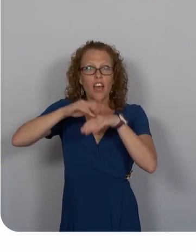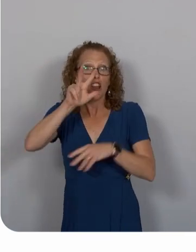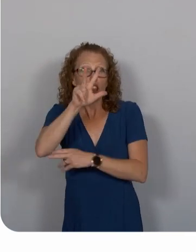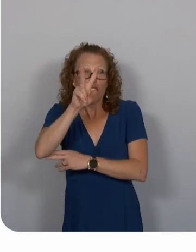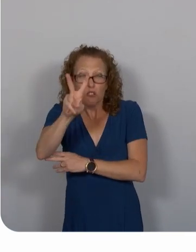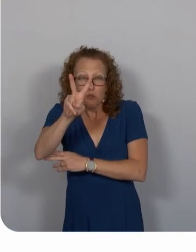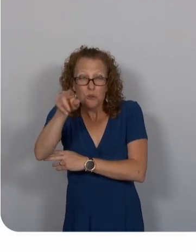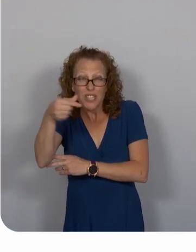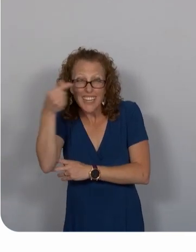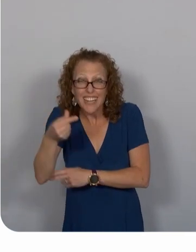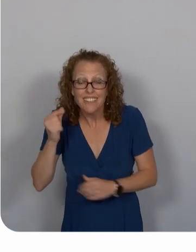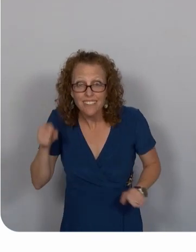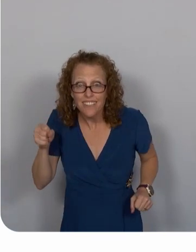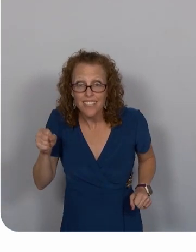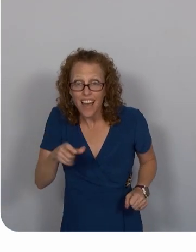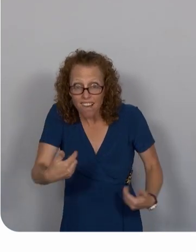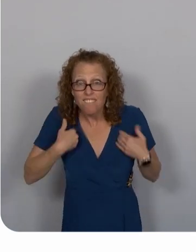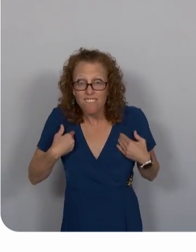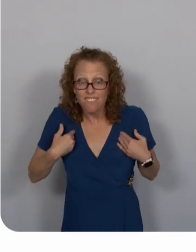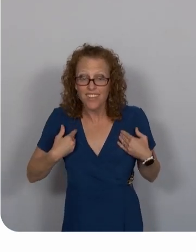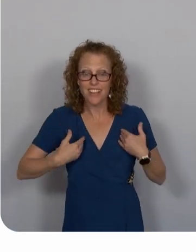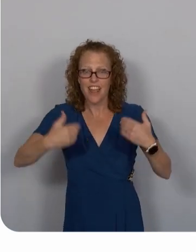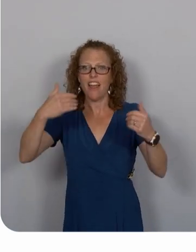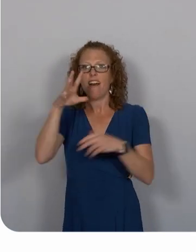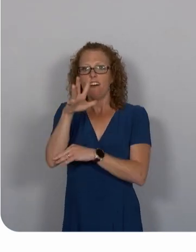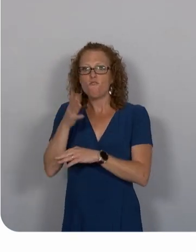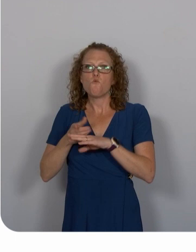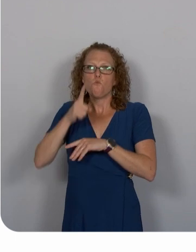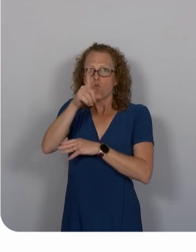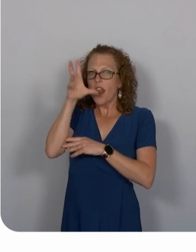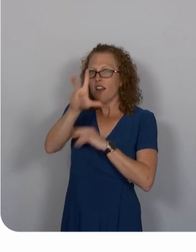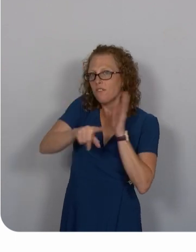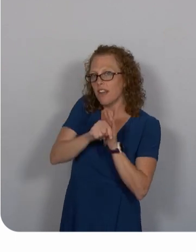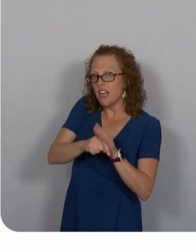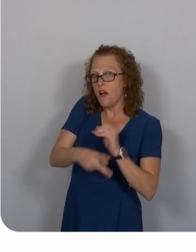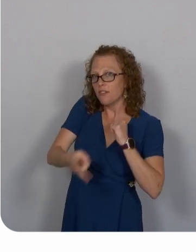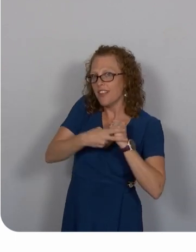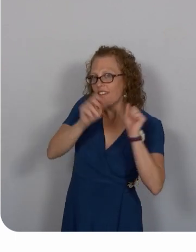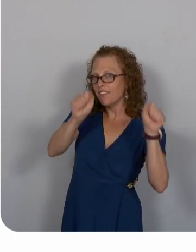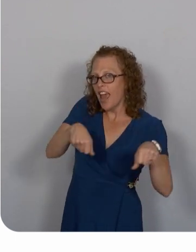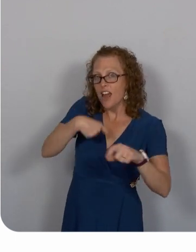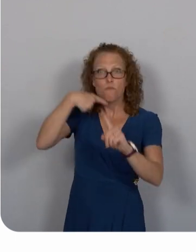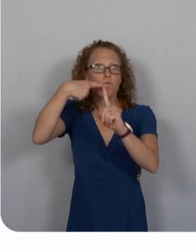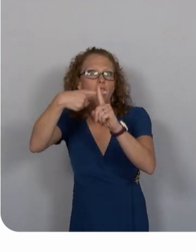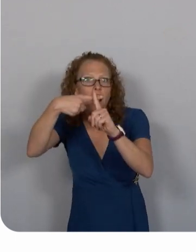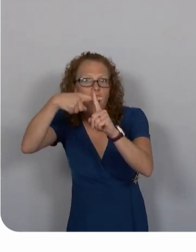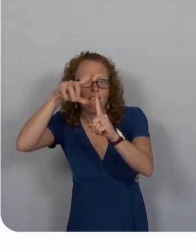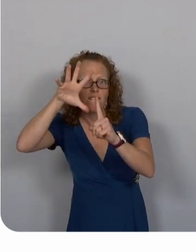over 100 videos and 500 photos right there in your glasses.